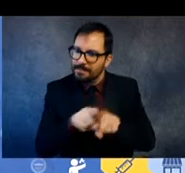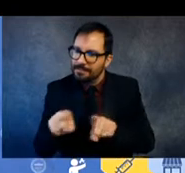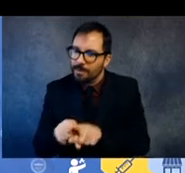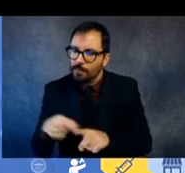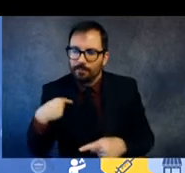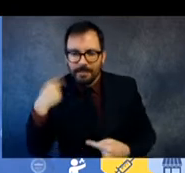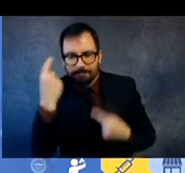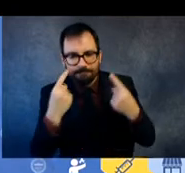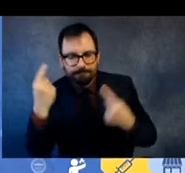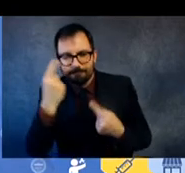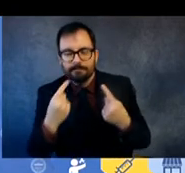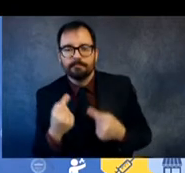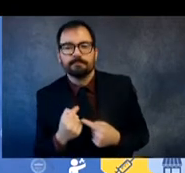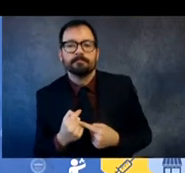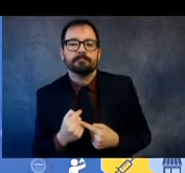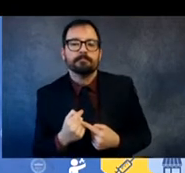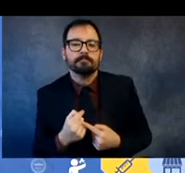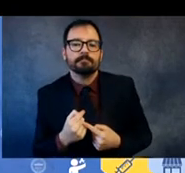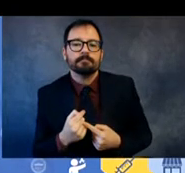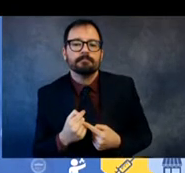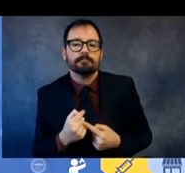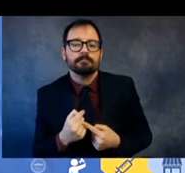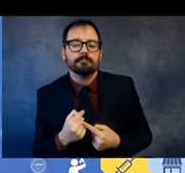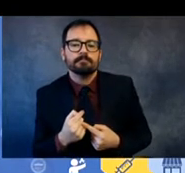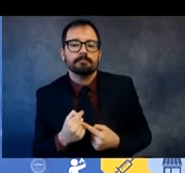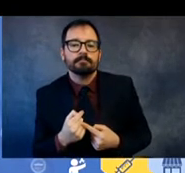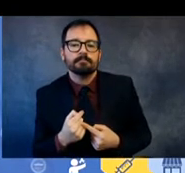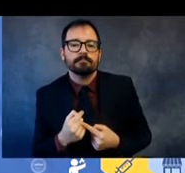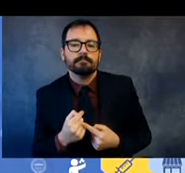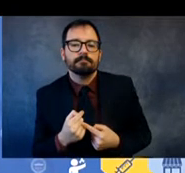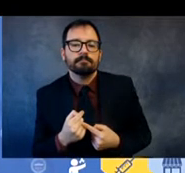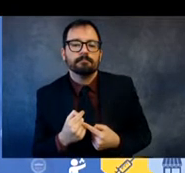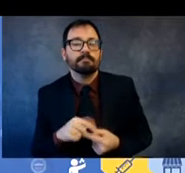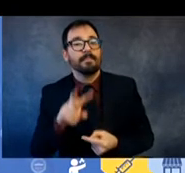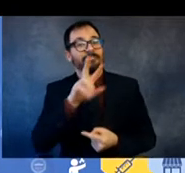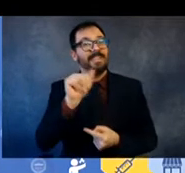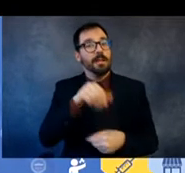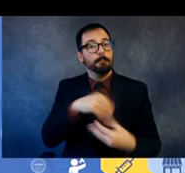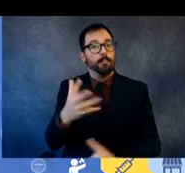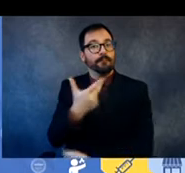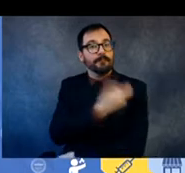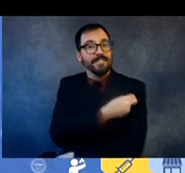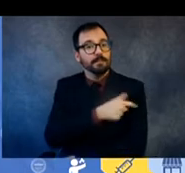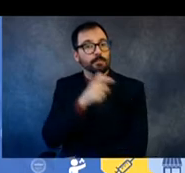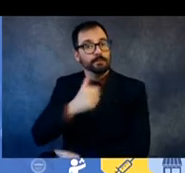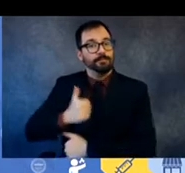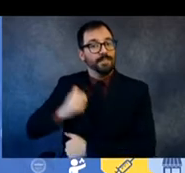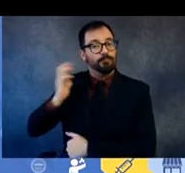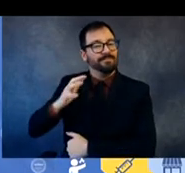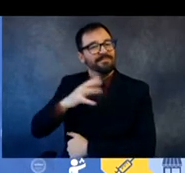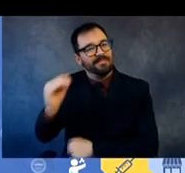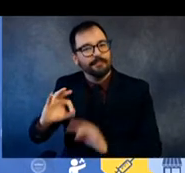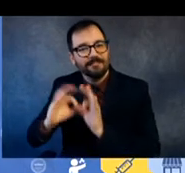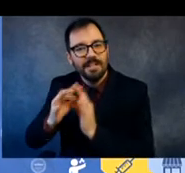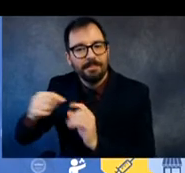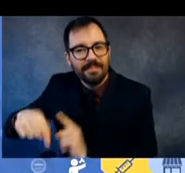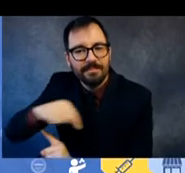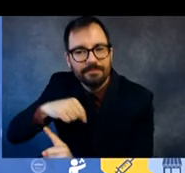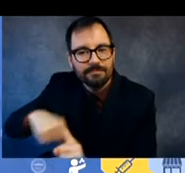the VA providing vaccines to principal care providers within the family, and